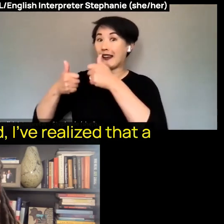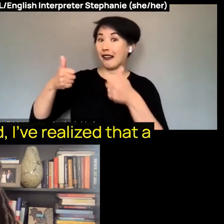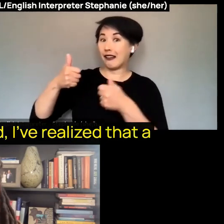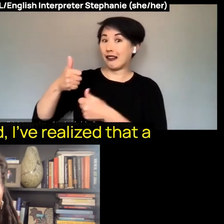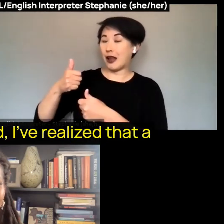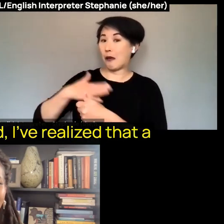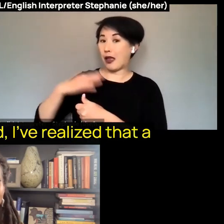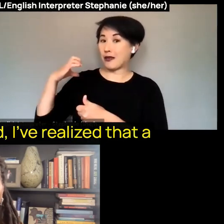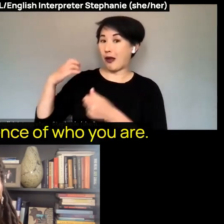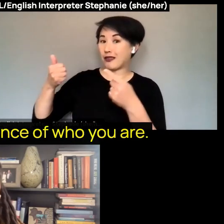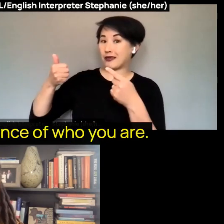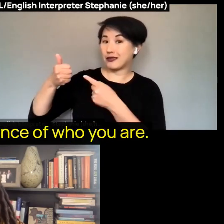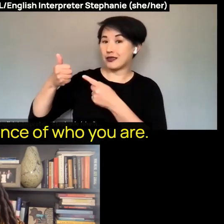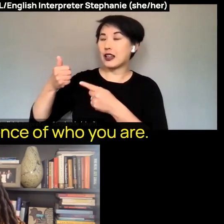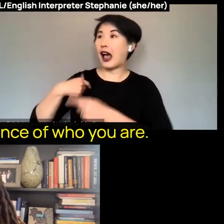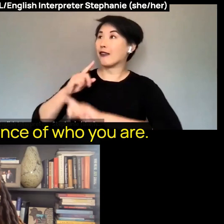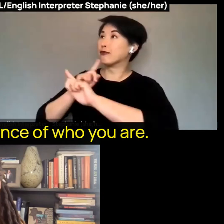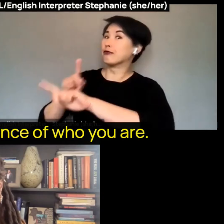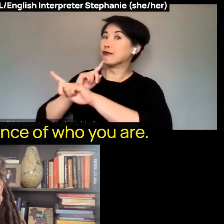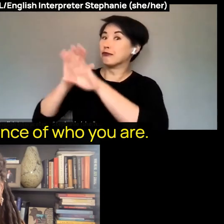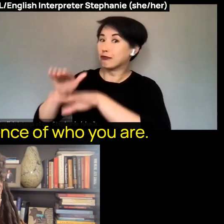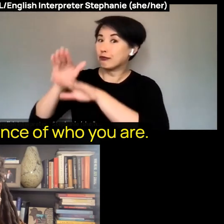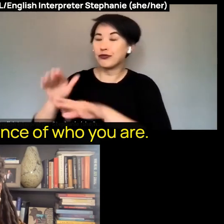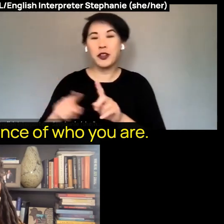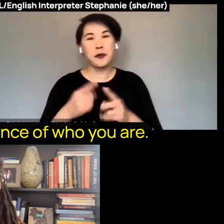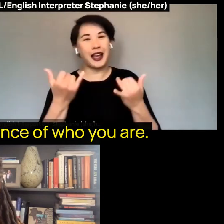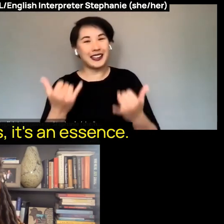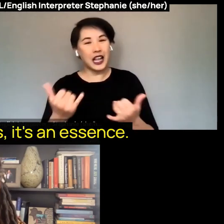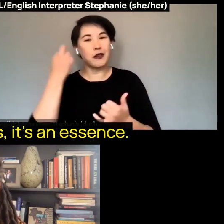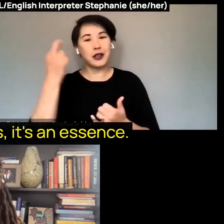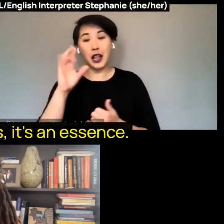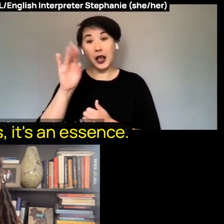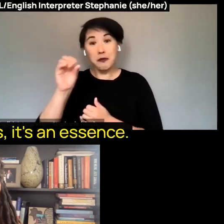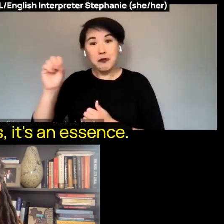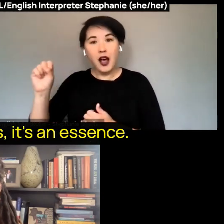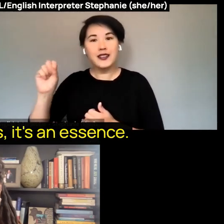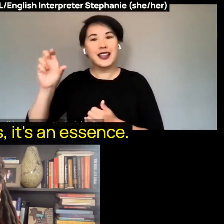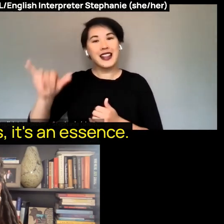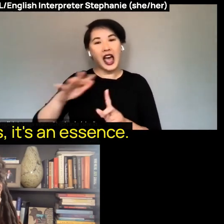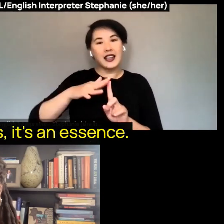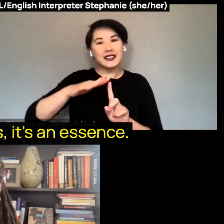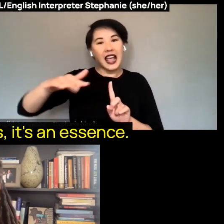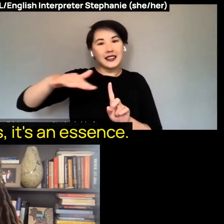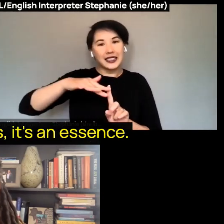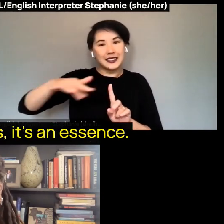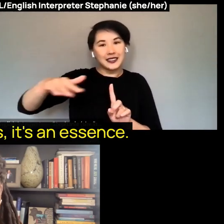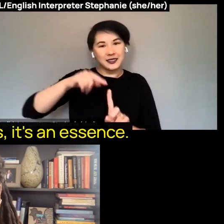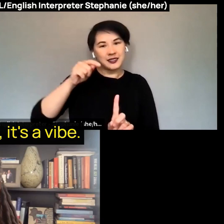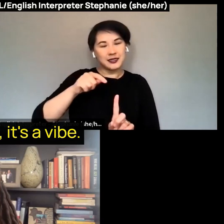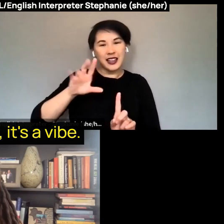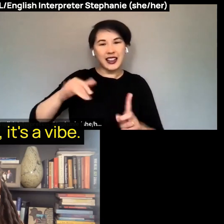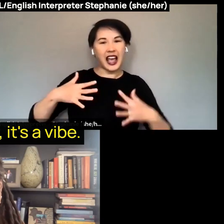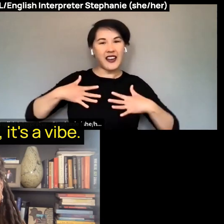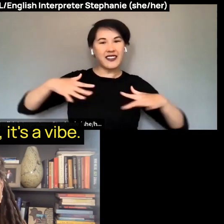I've evolved, I've realized that a boss is exactly the essence of who you are. To me, being a boss is, it's an